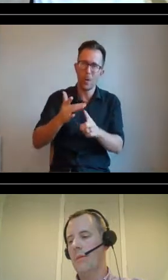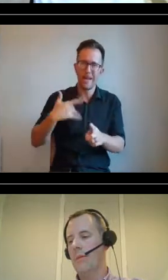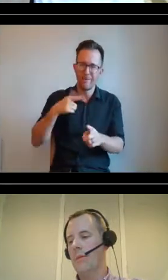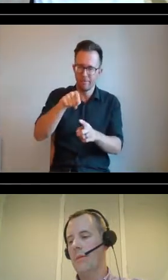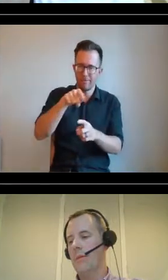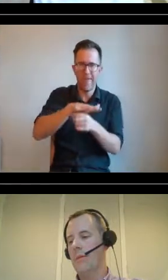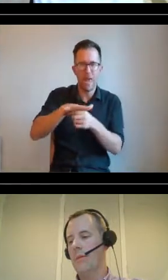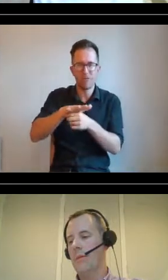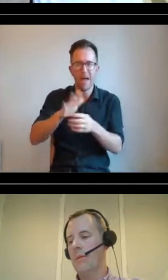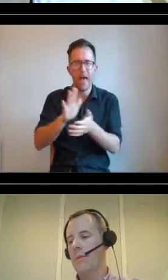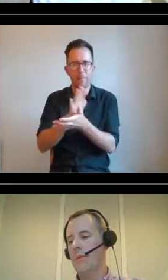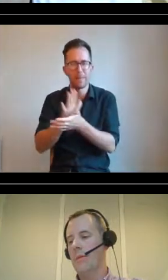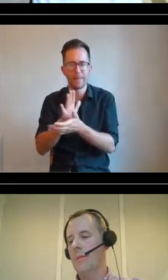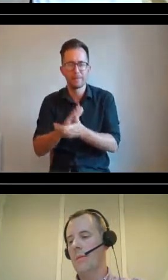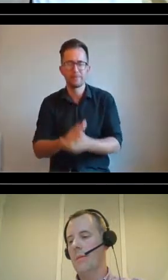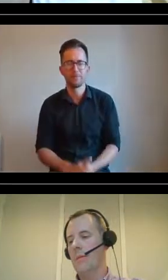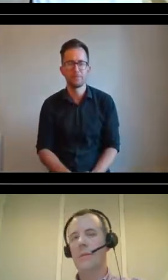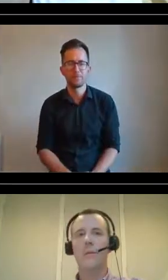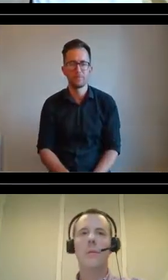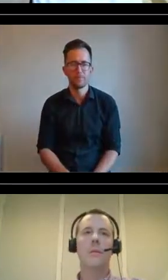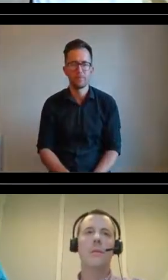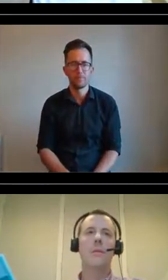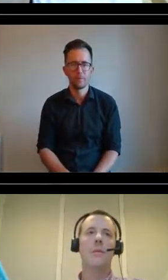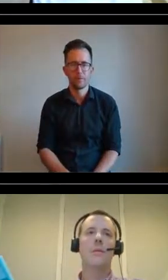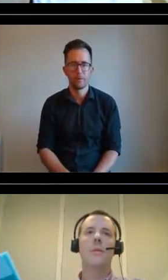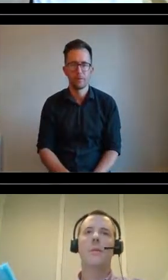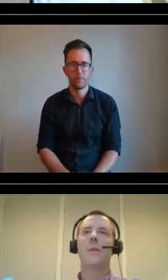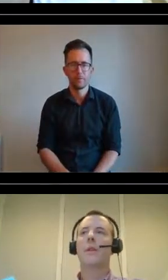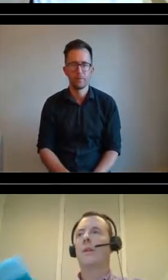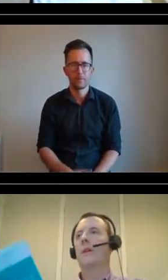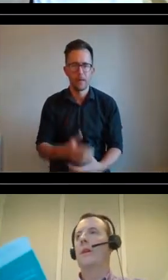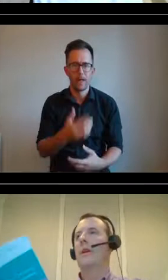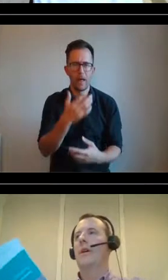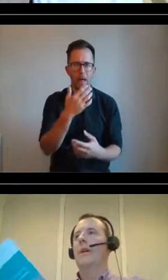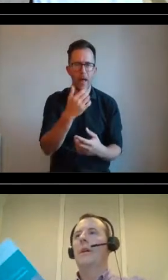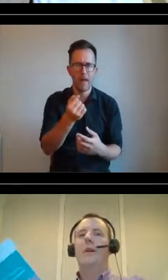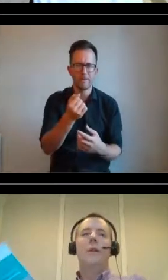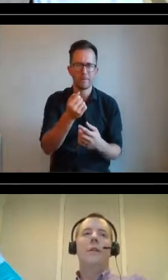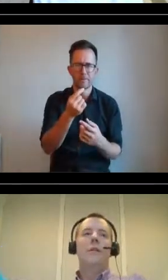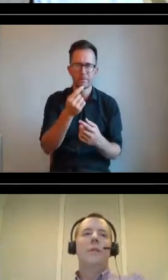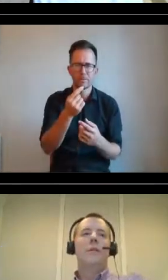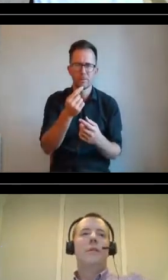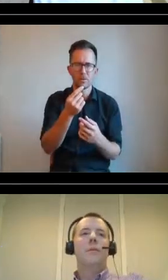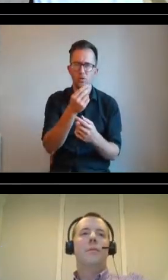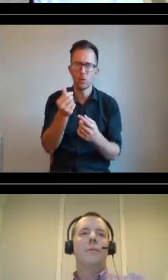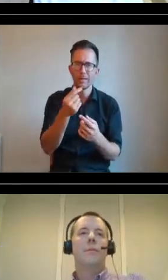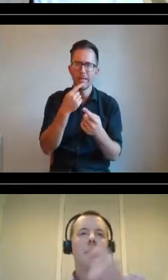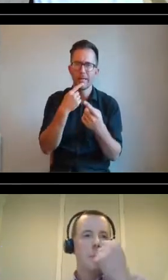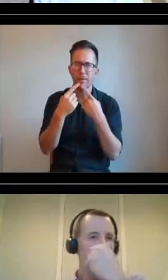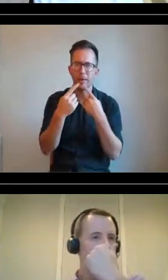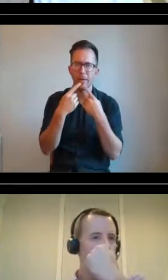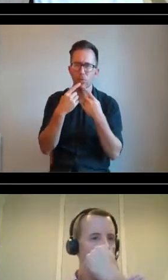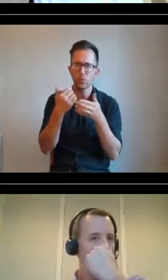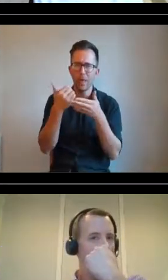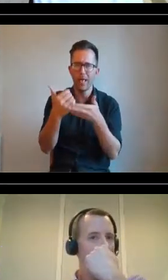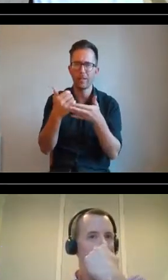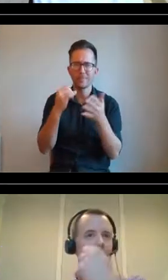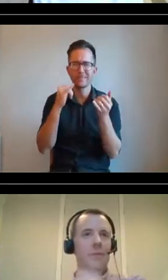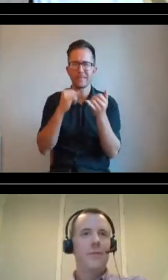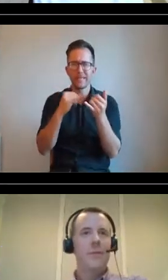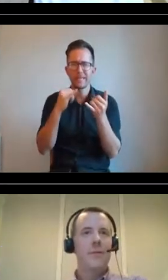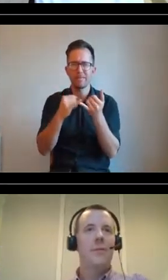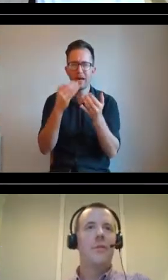Gary. I think there's maybe a little bit of information come through for Steve to help him